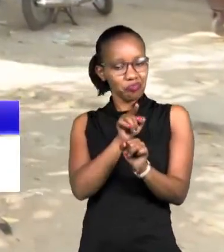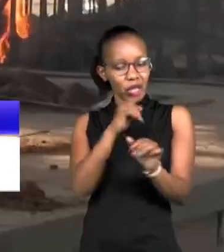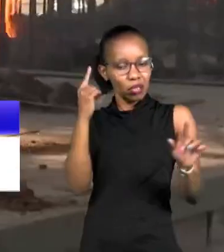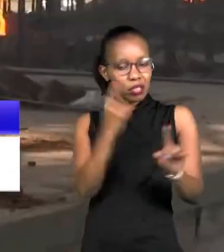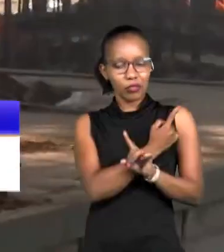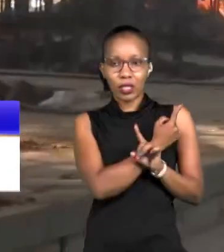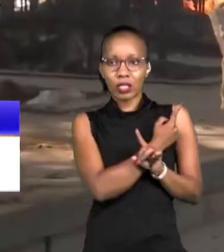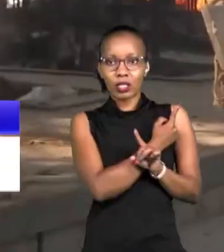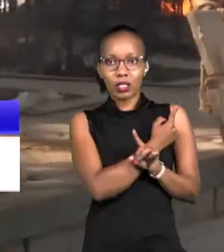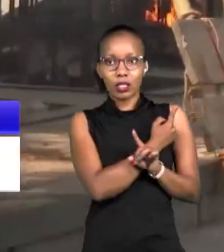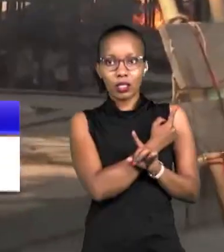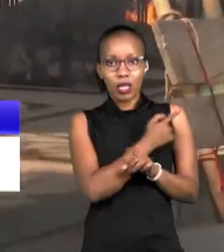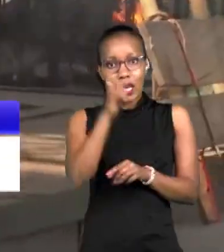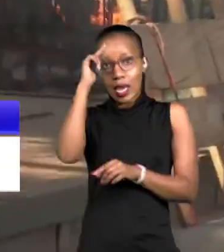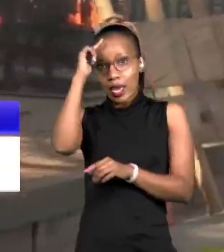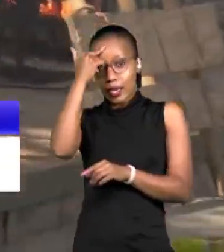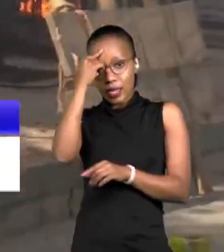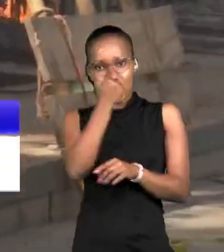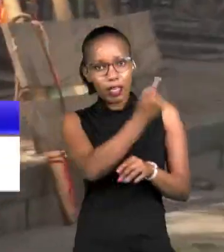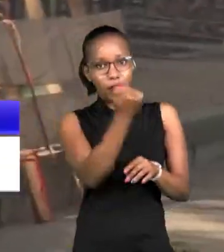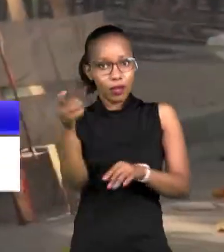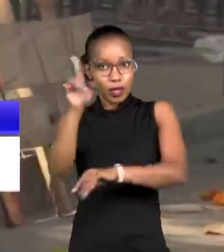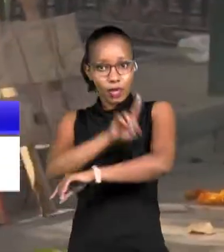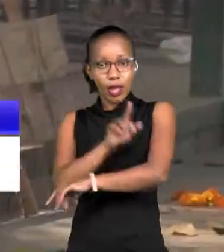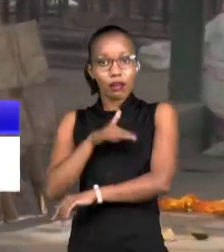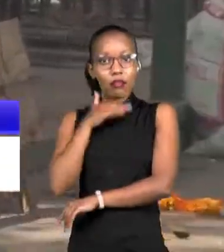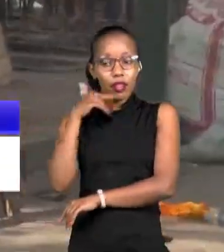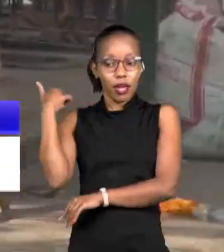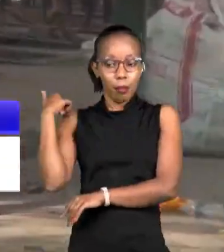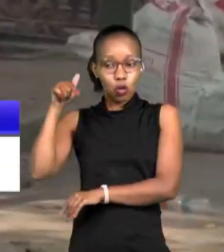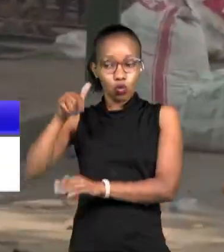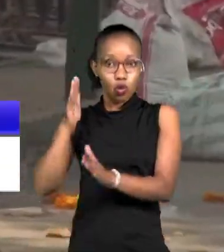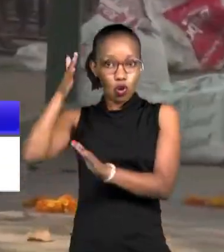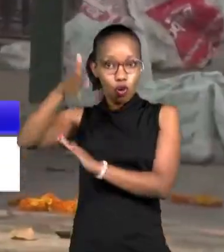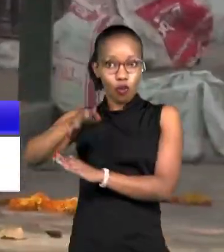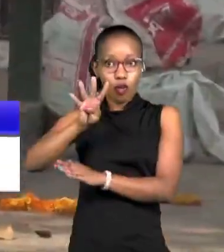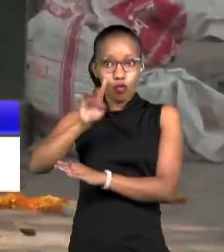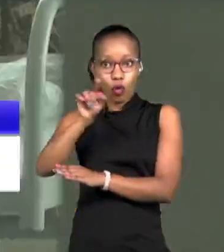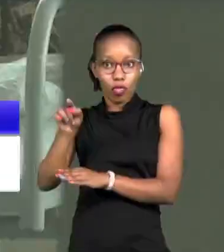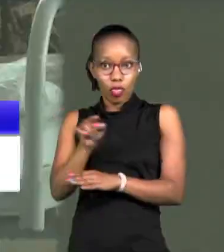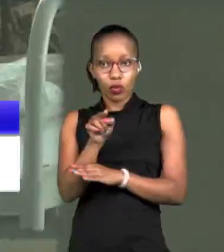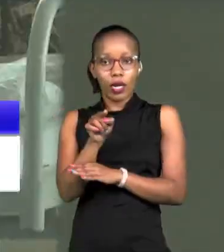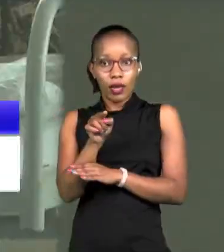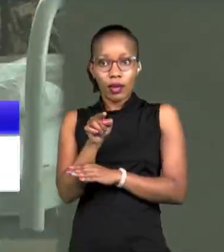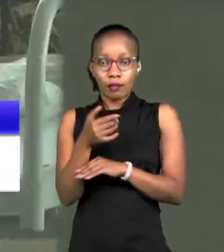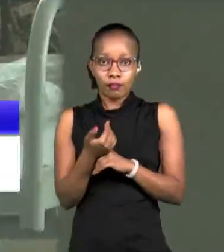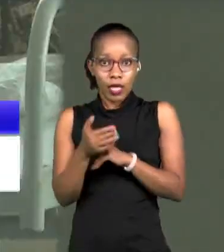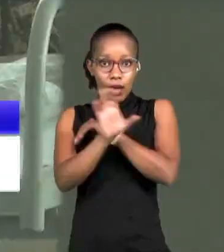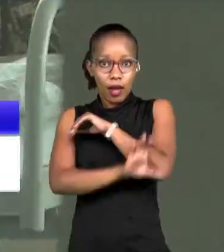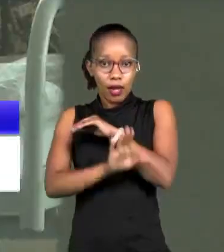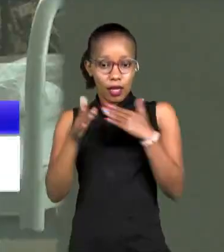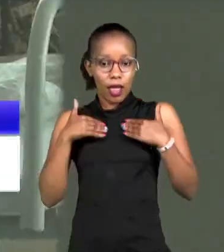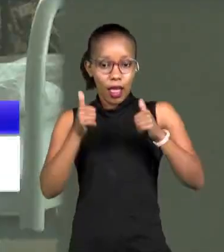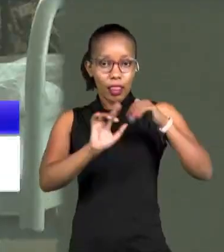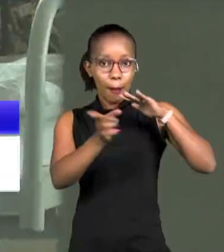in store. India's daily COVID-19 death toll today surpassed 4,000 for the first time Saturday. The country's health